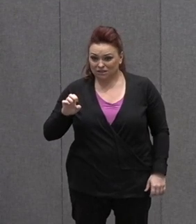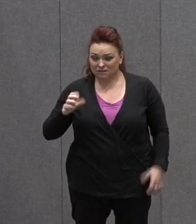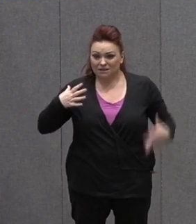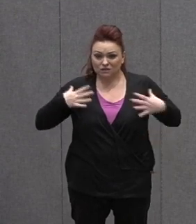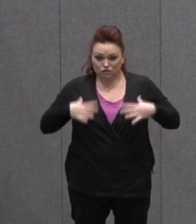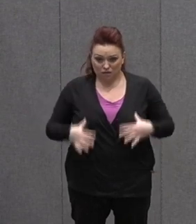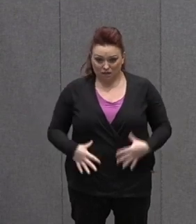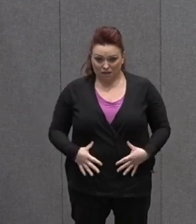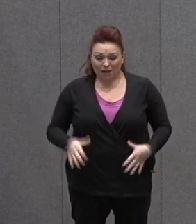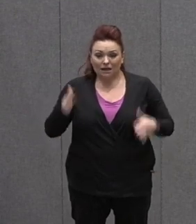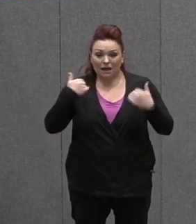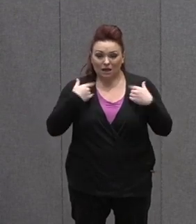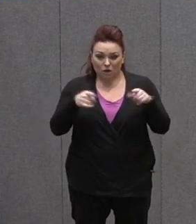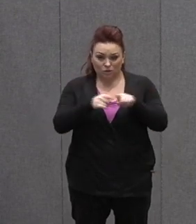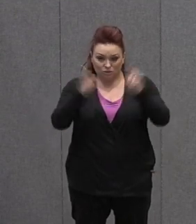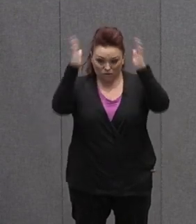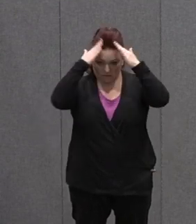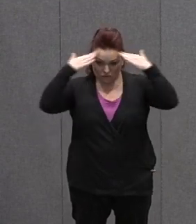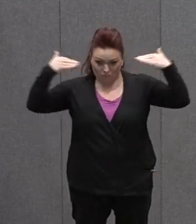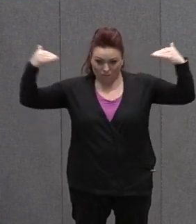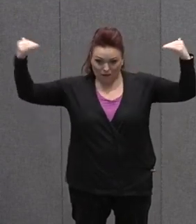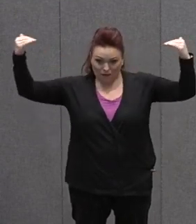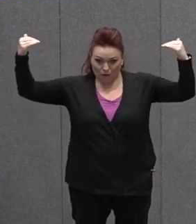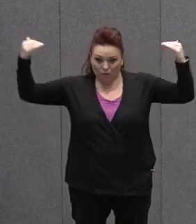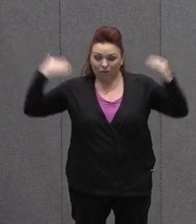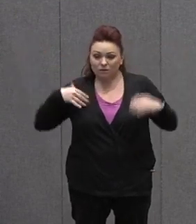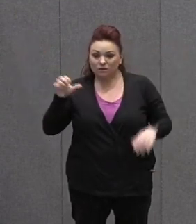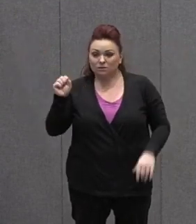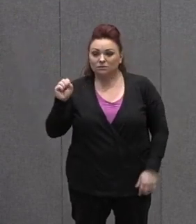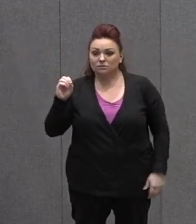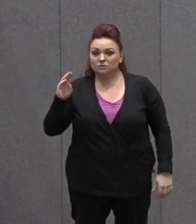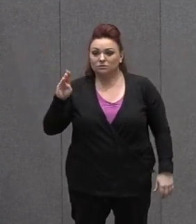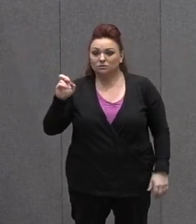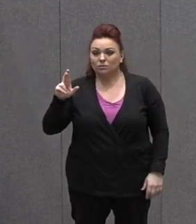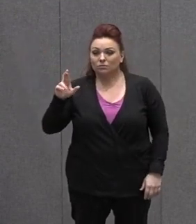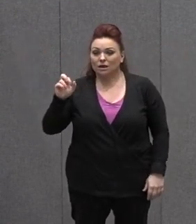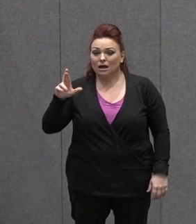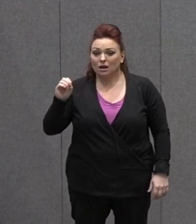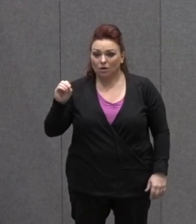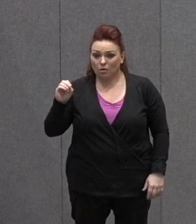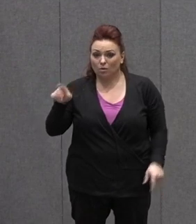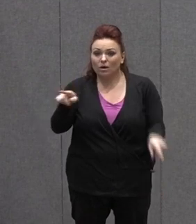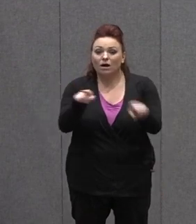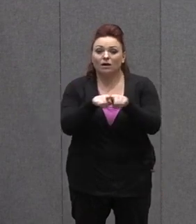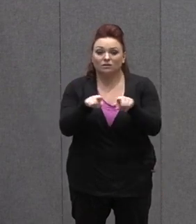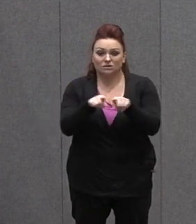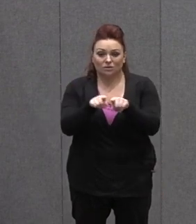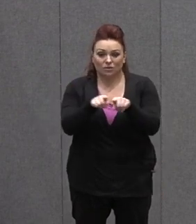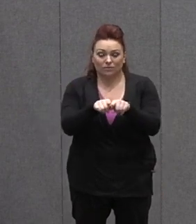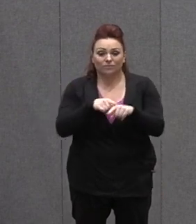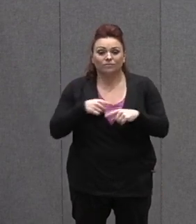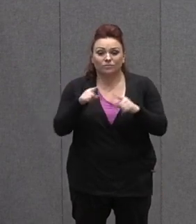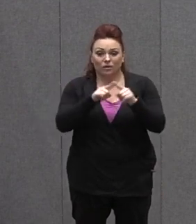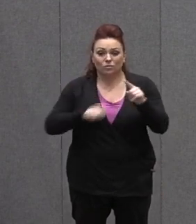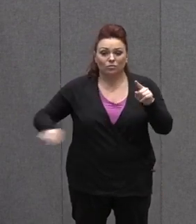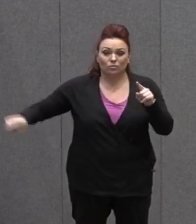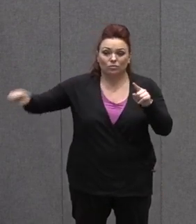he had his sombrero. He had a sombrero puesto. Round are the